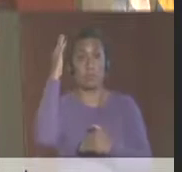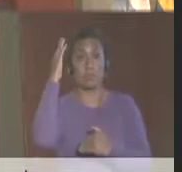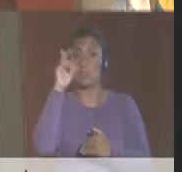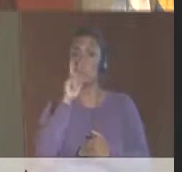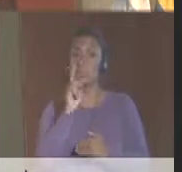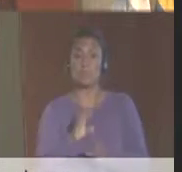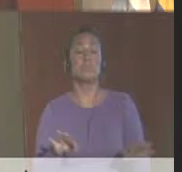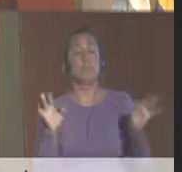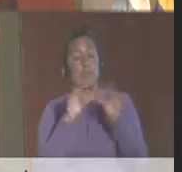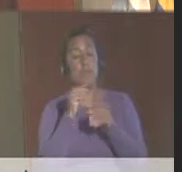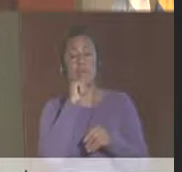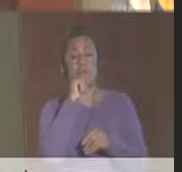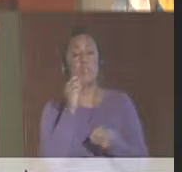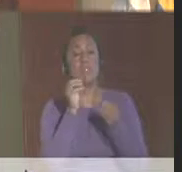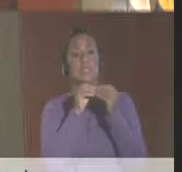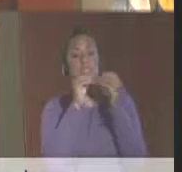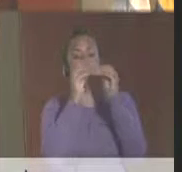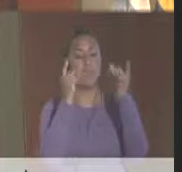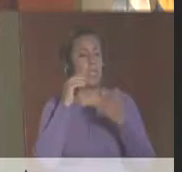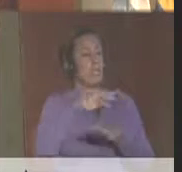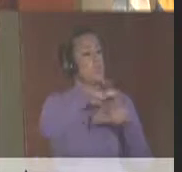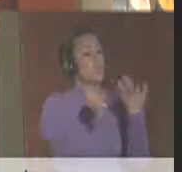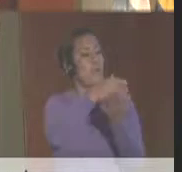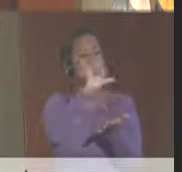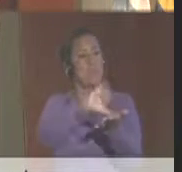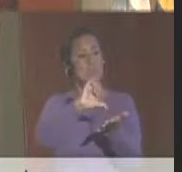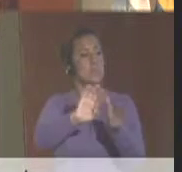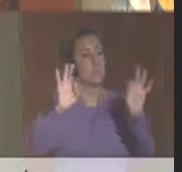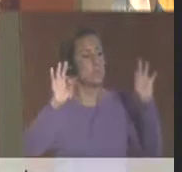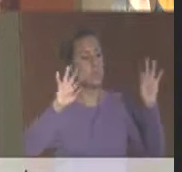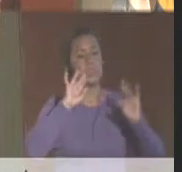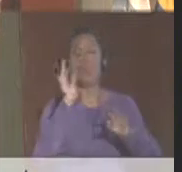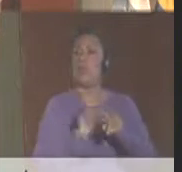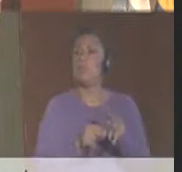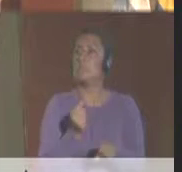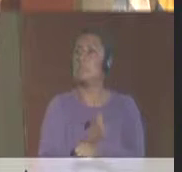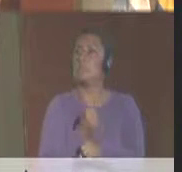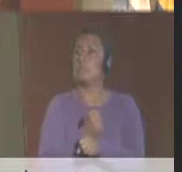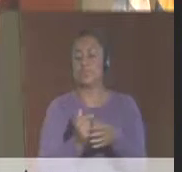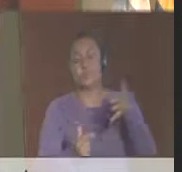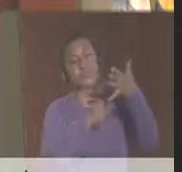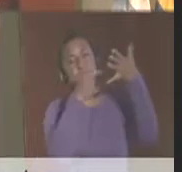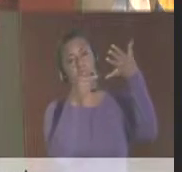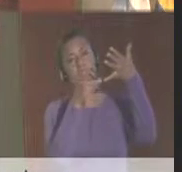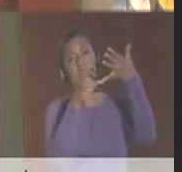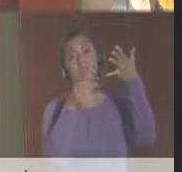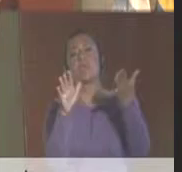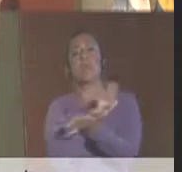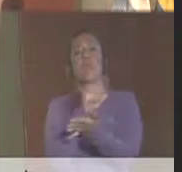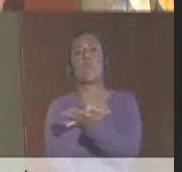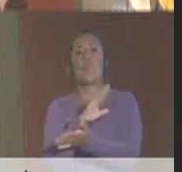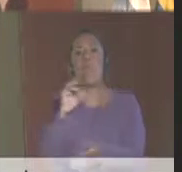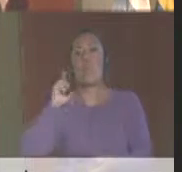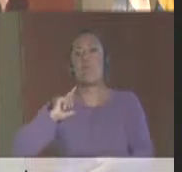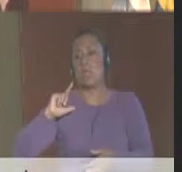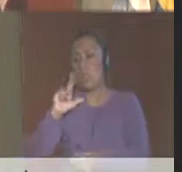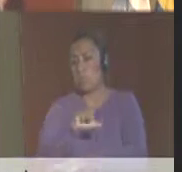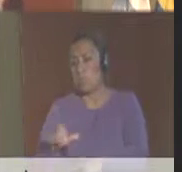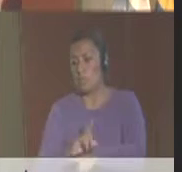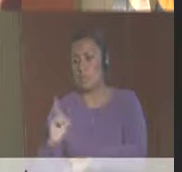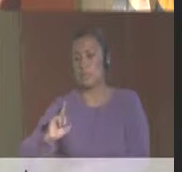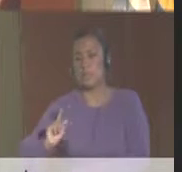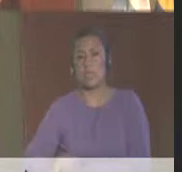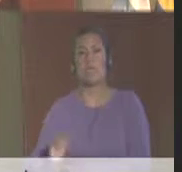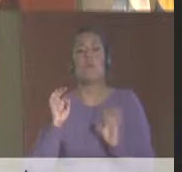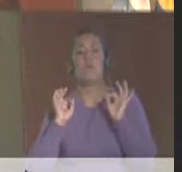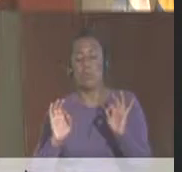even the most important thing. We have had works, of course, in the whole city. The fifth aspect involves